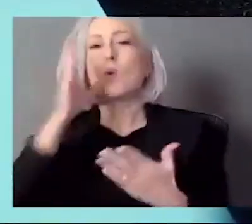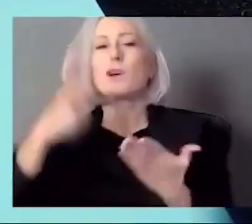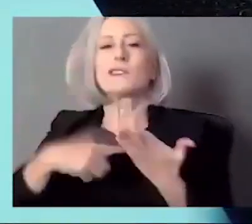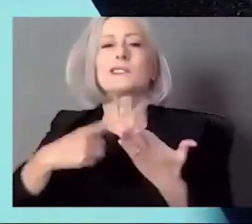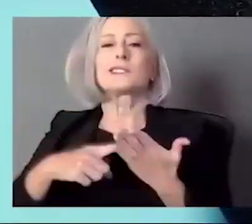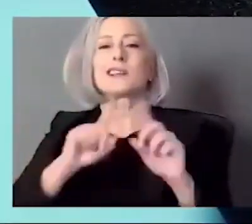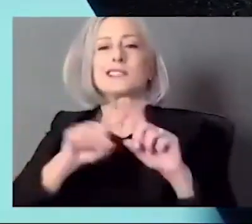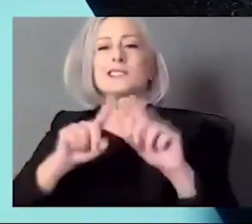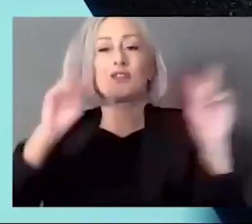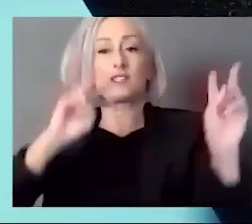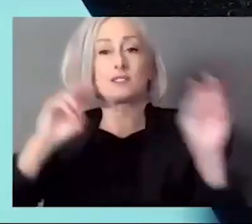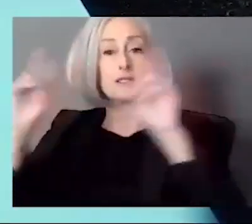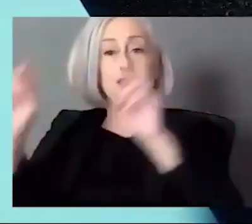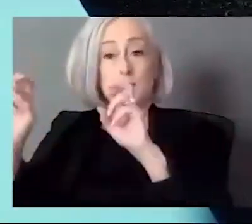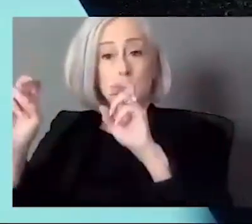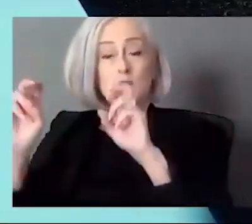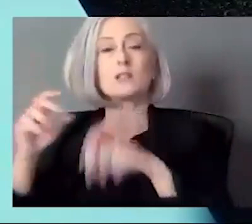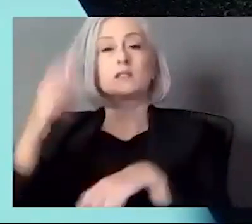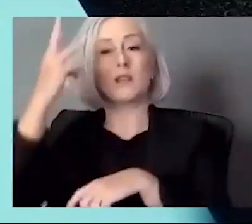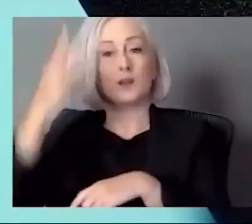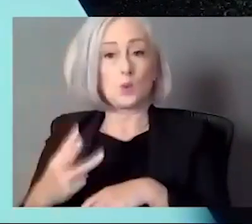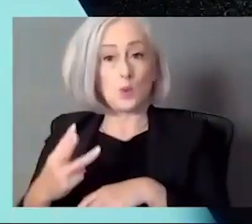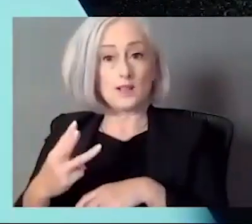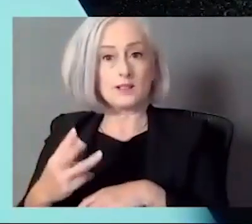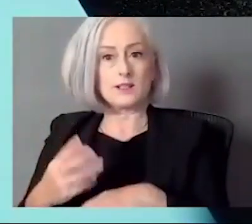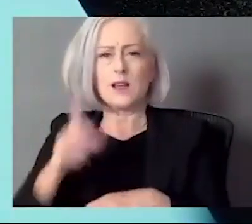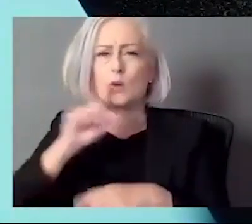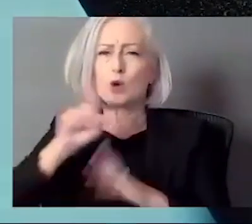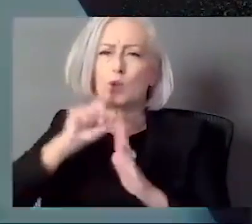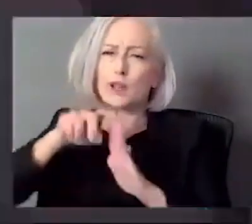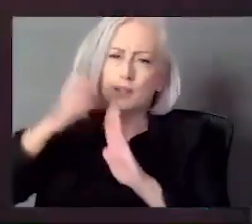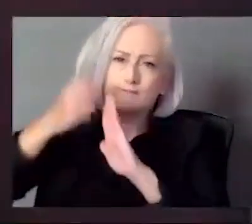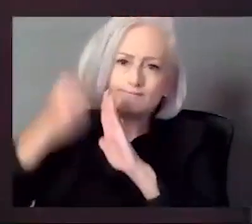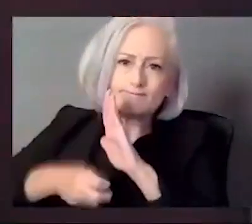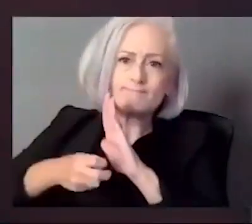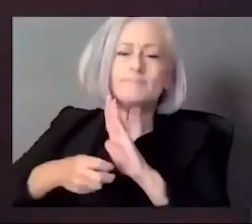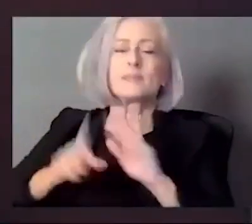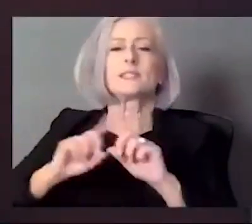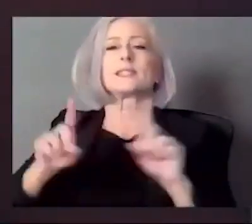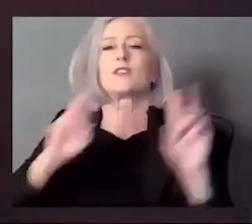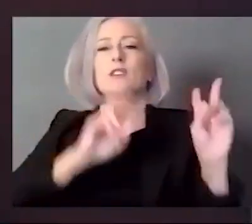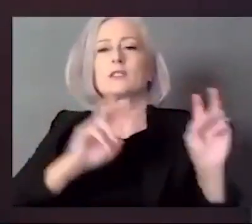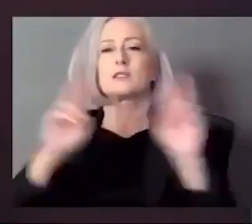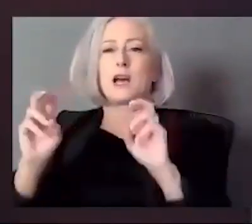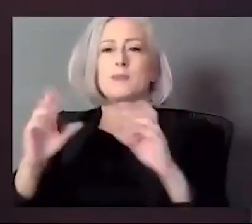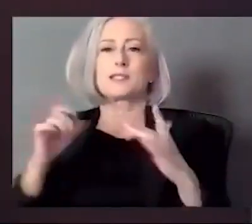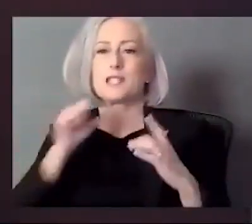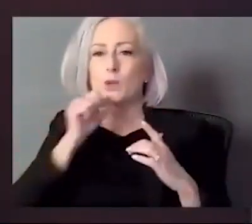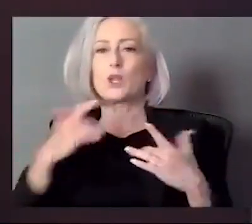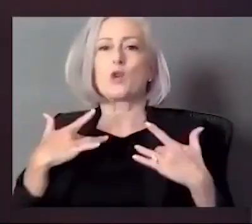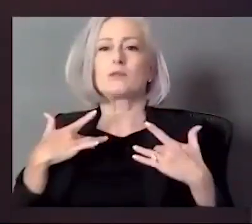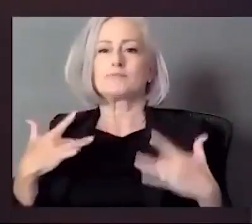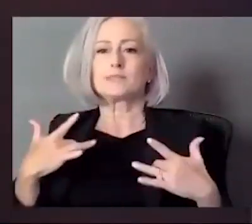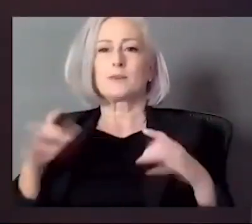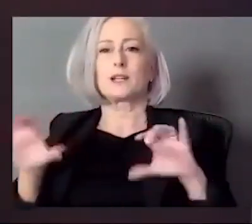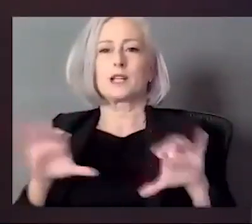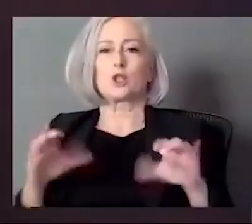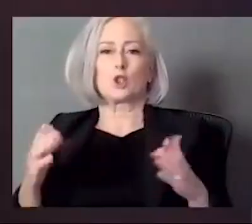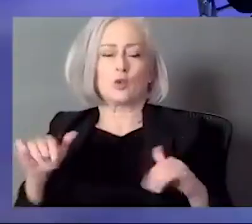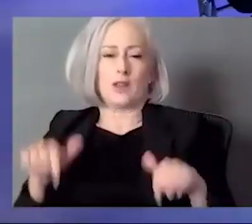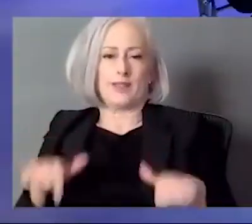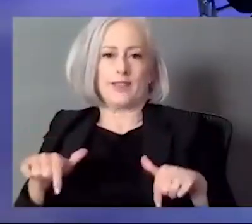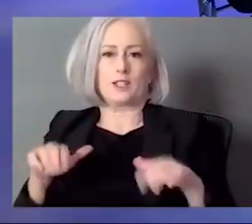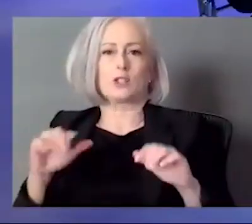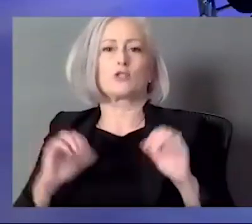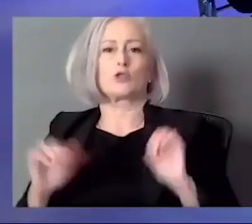think we're going to be doing some deep dives. We're going to be doing some things that we don't do traditionally on this thing, and the topics may change from one to the other. You know, we're going to talk with Dr. Gerard